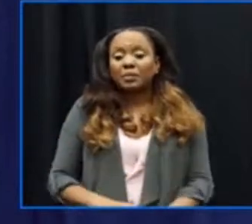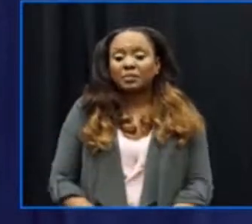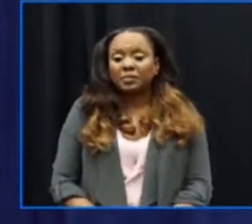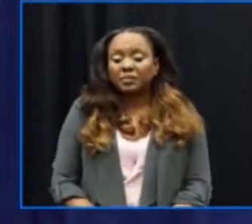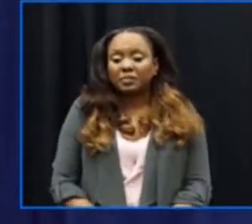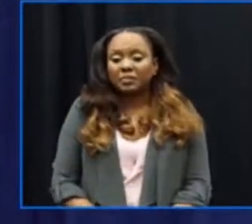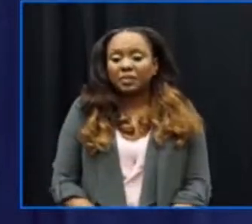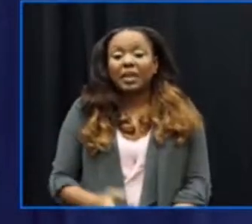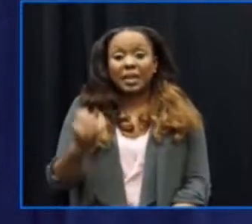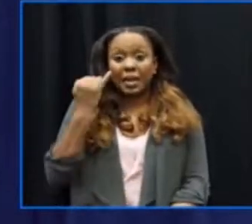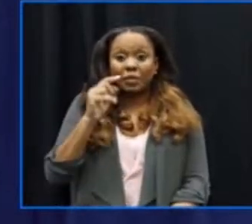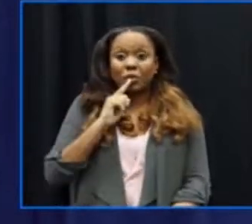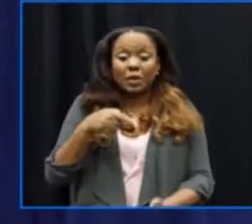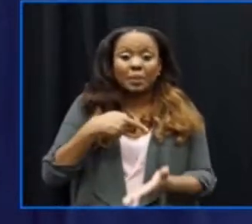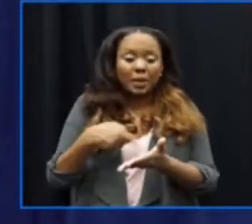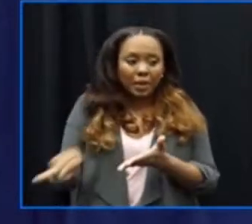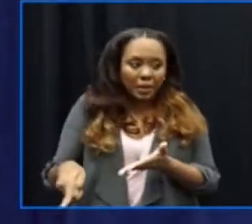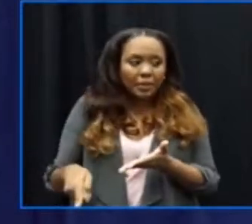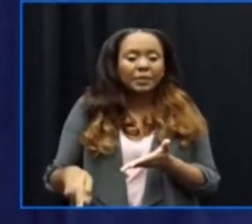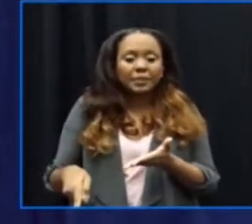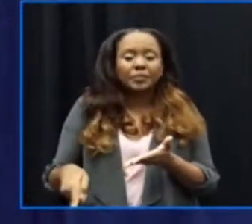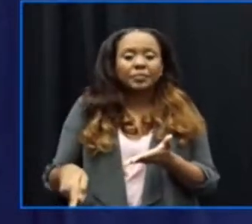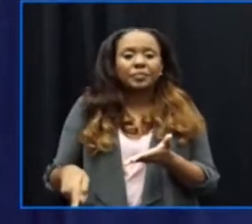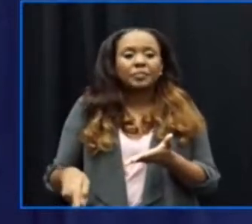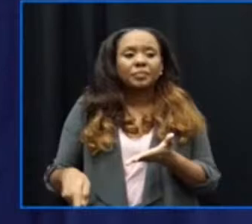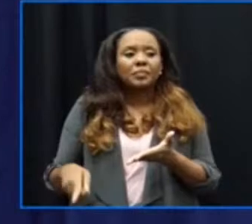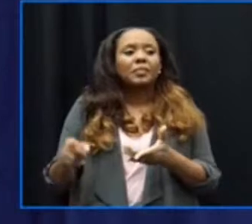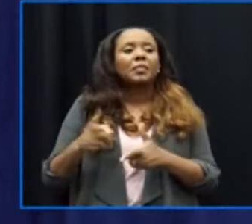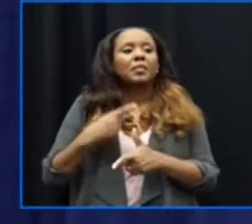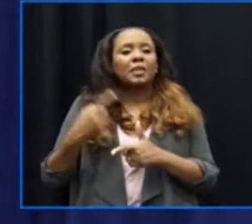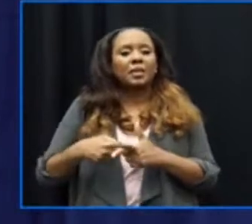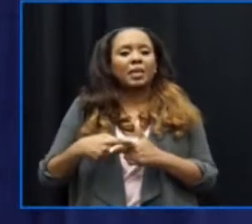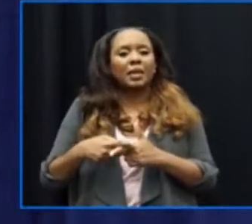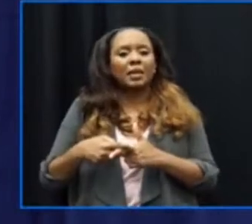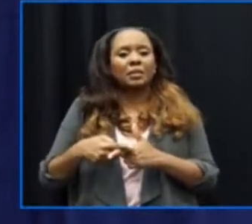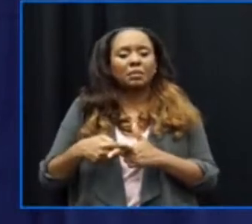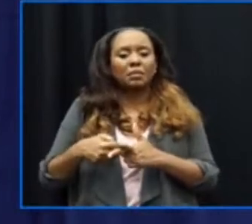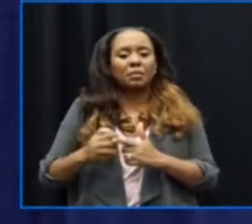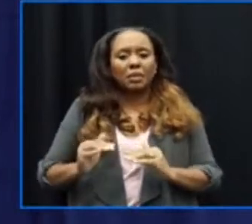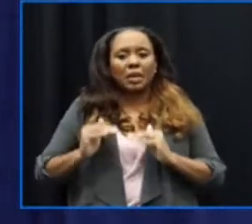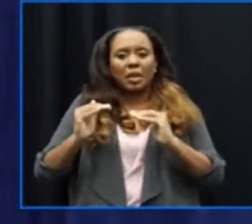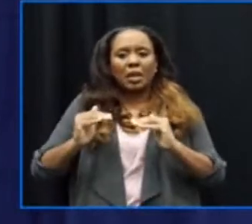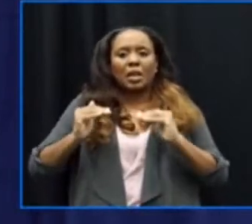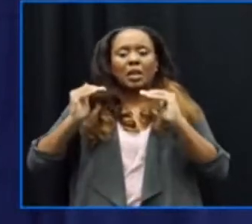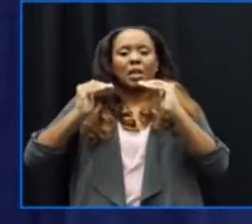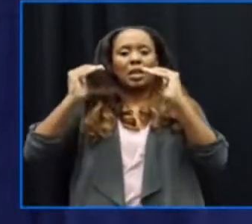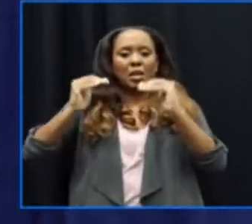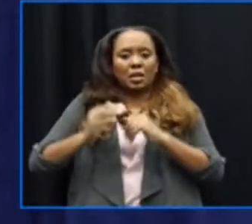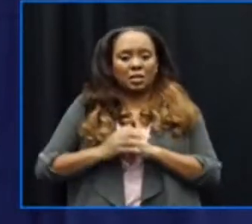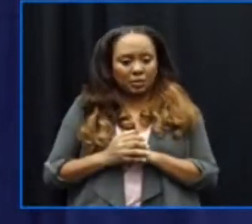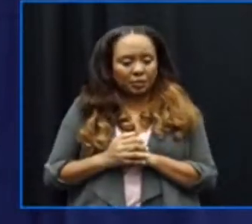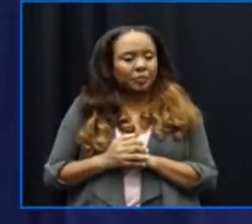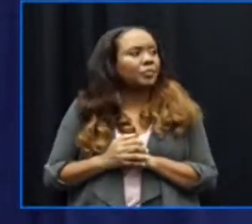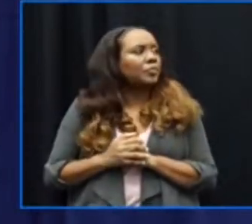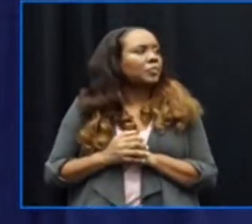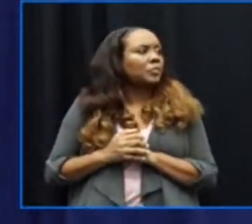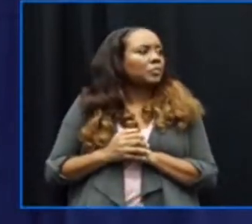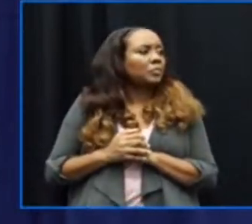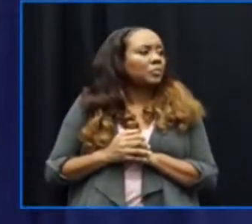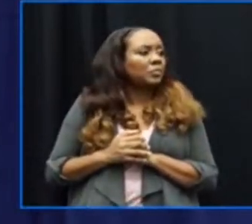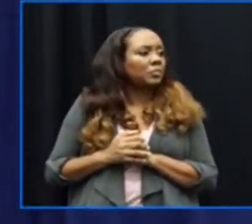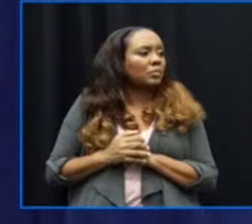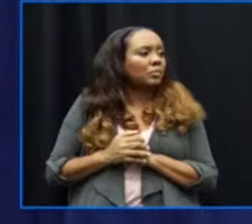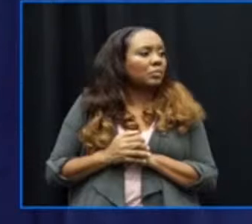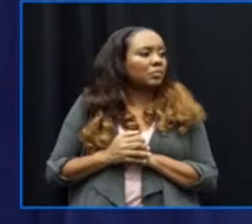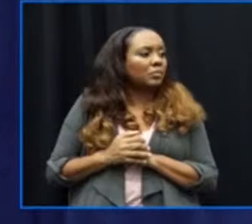And as we'll see later on, the change in the debt restructuring only had a 3-year effect on the year